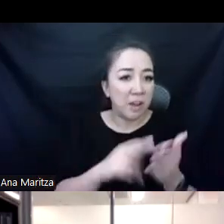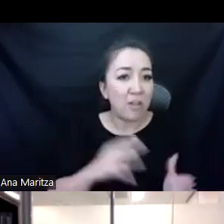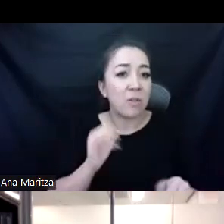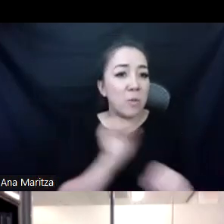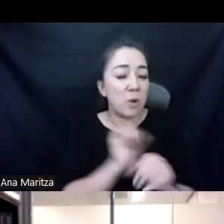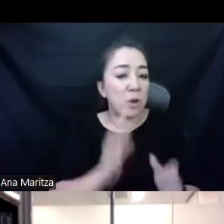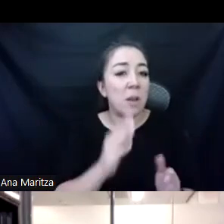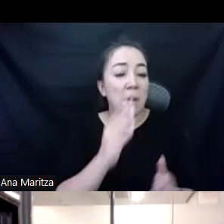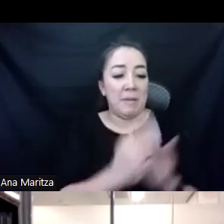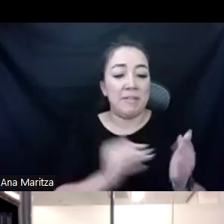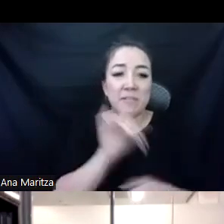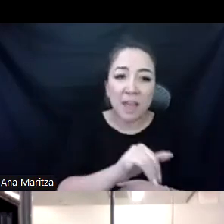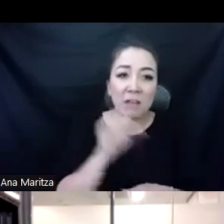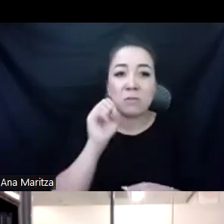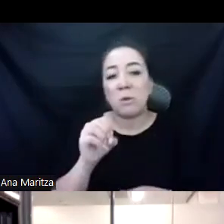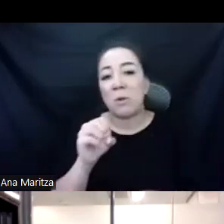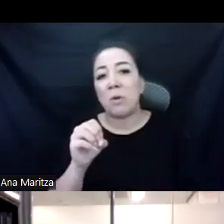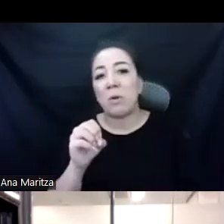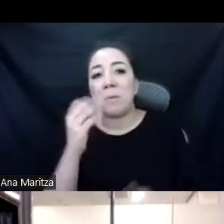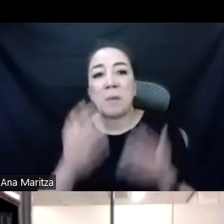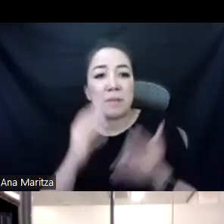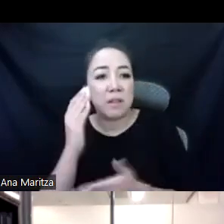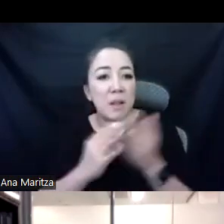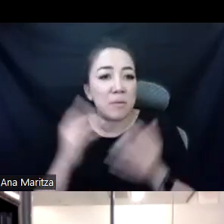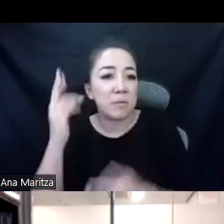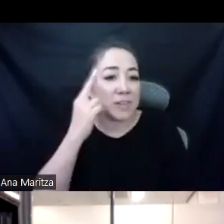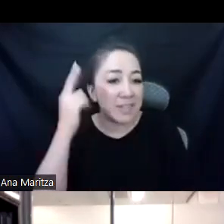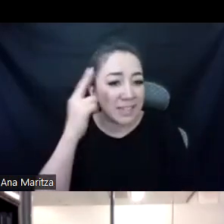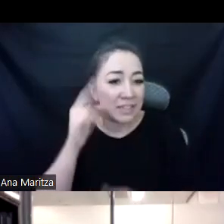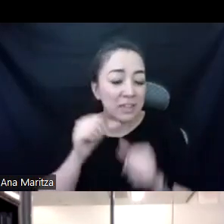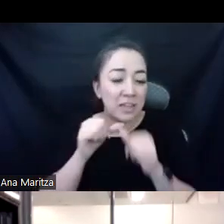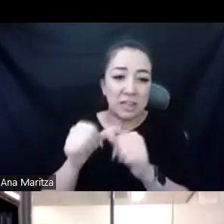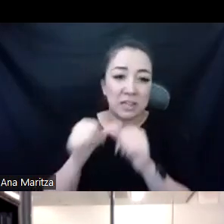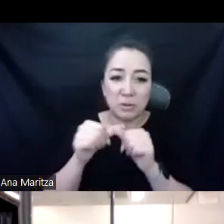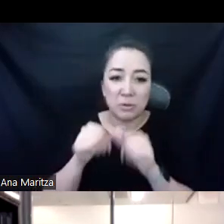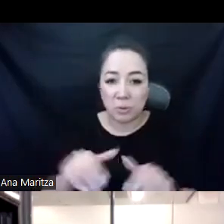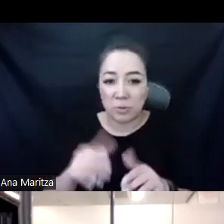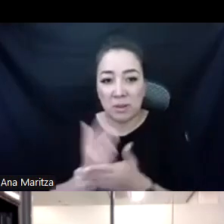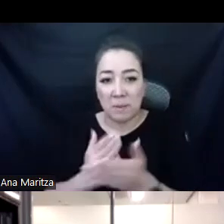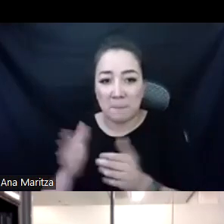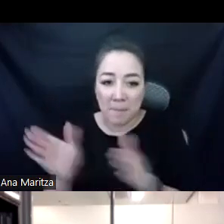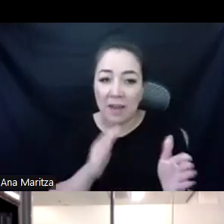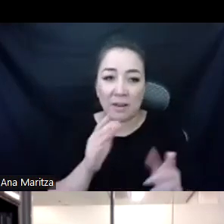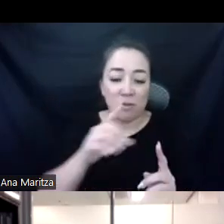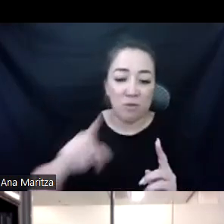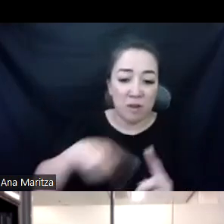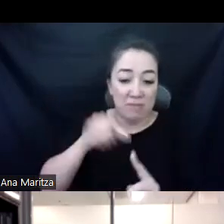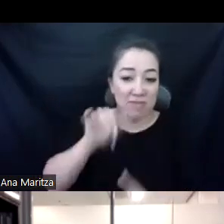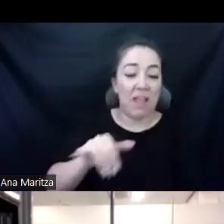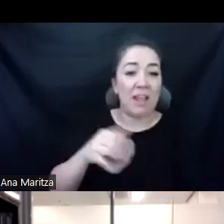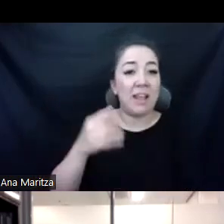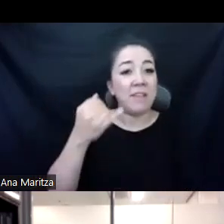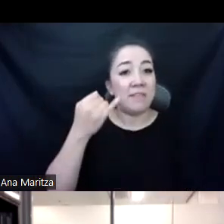on a piece of that. And so maybe there's some reasons to continue to do some planning around that, even if the